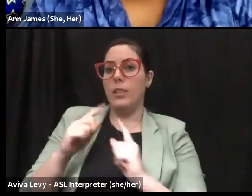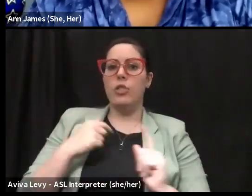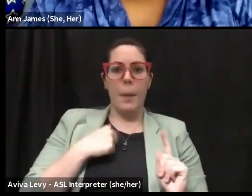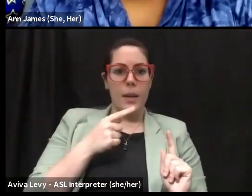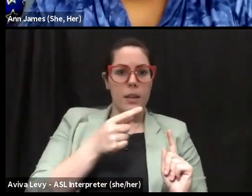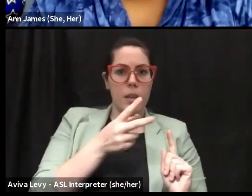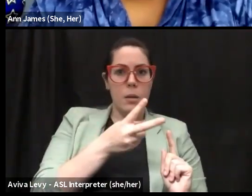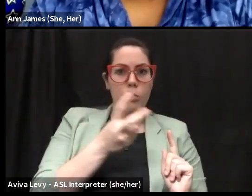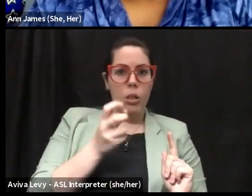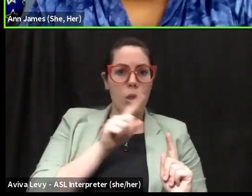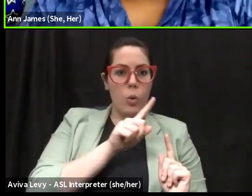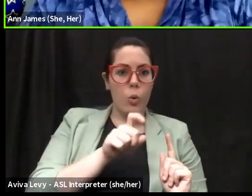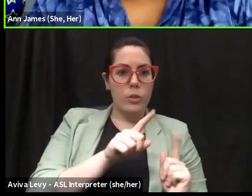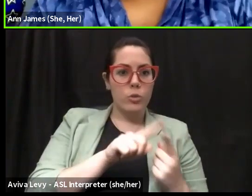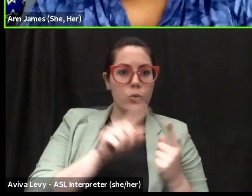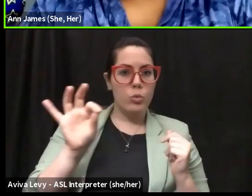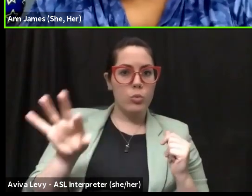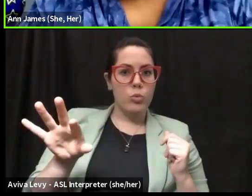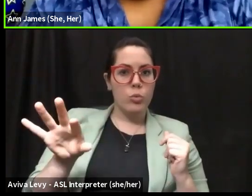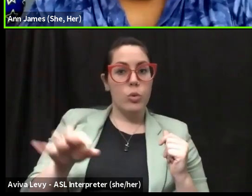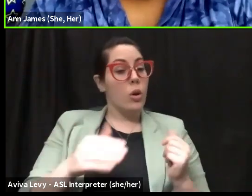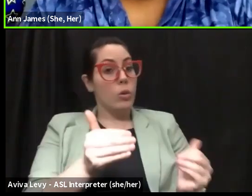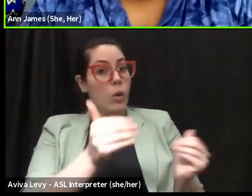one. Go for it.